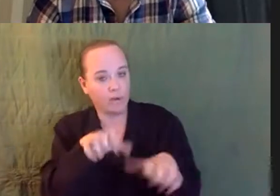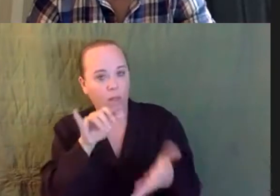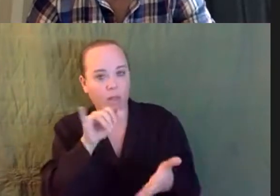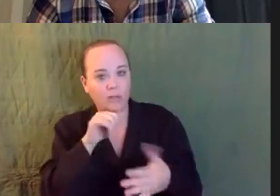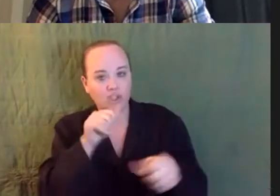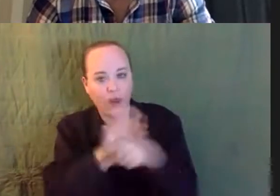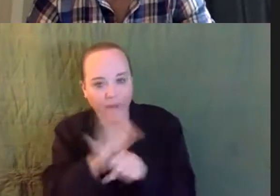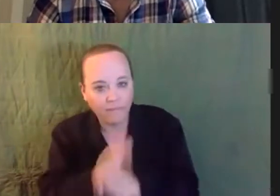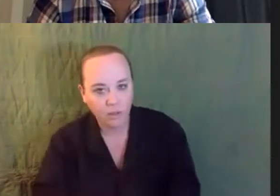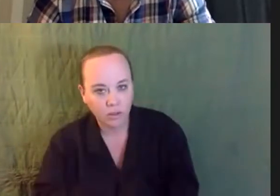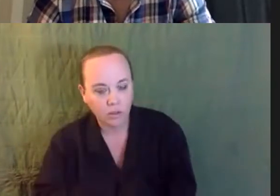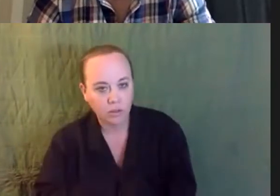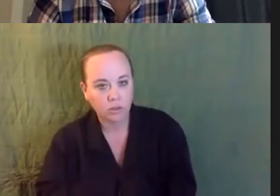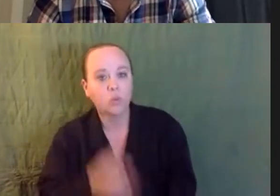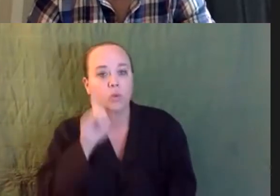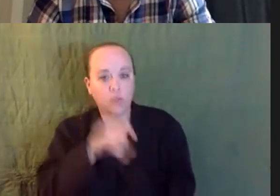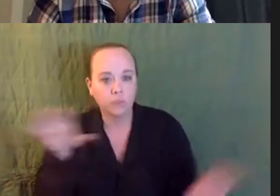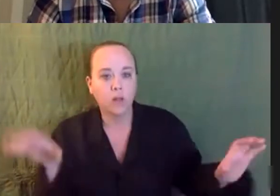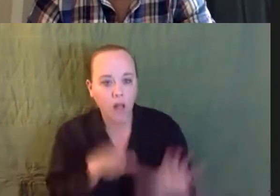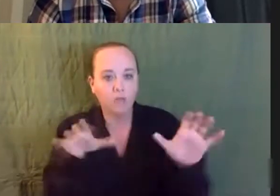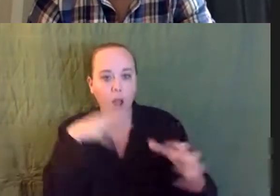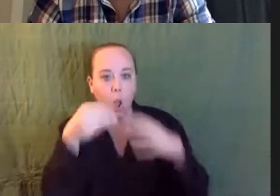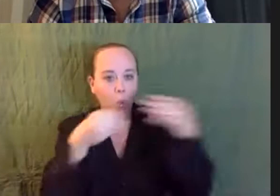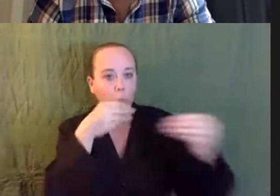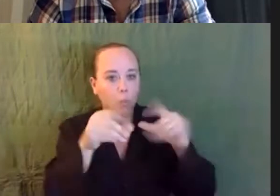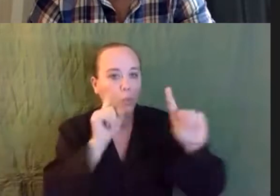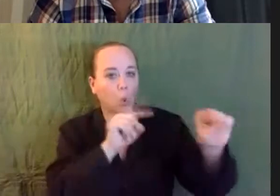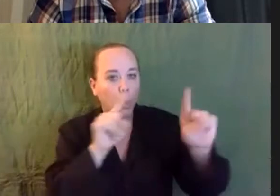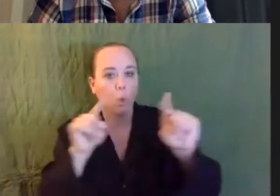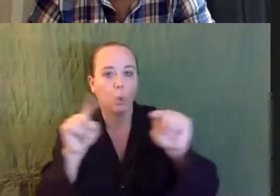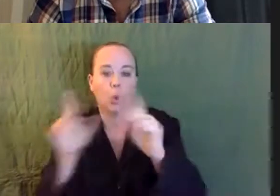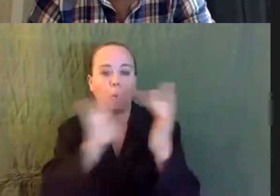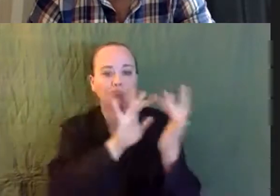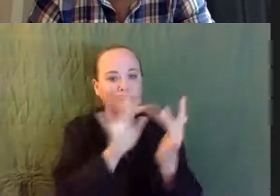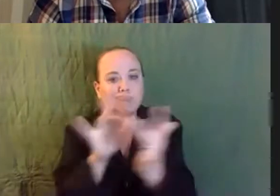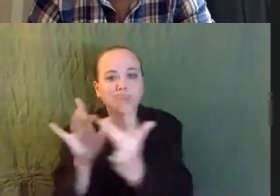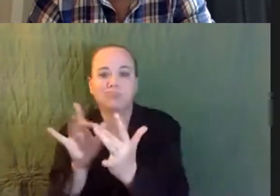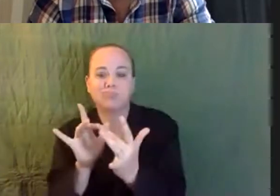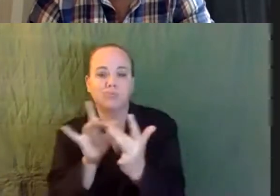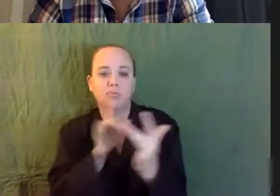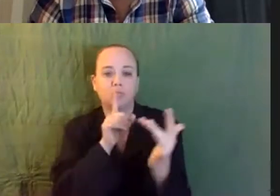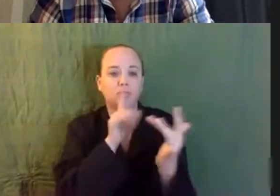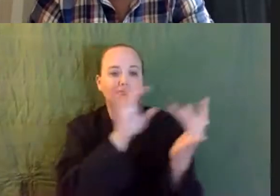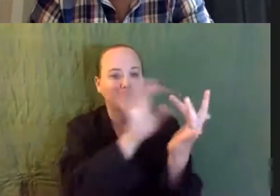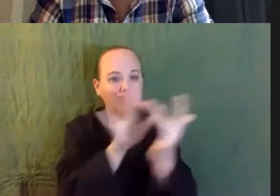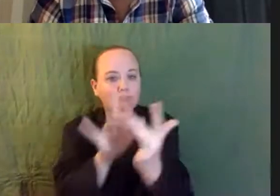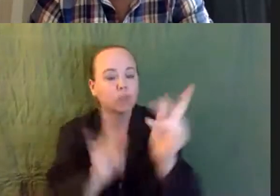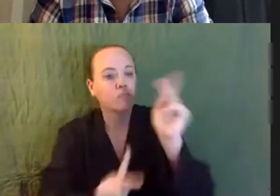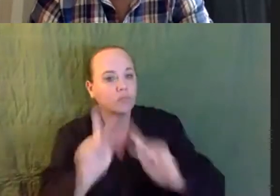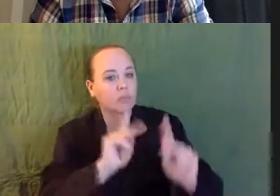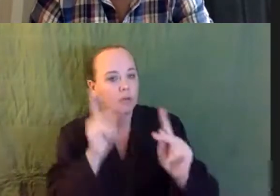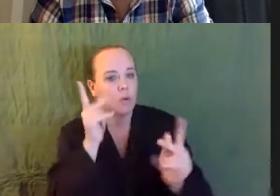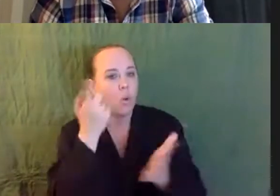it. We have to be actively going out and we have to actively reach out to people to let them know what